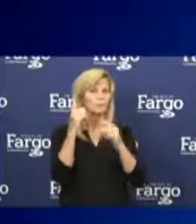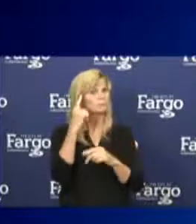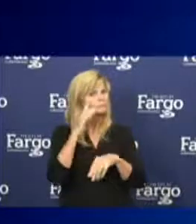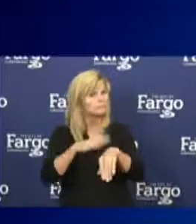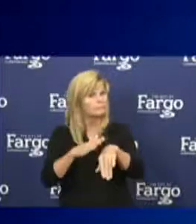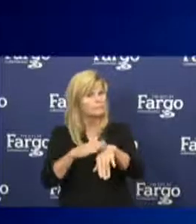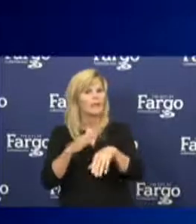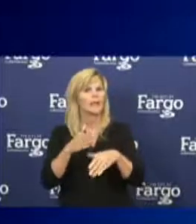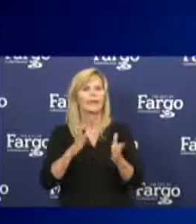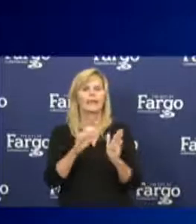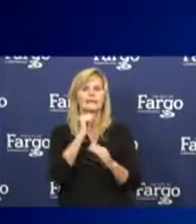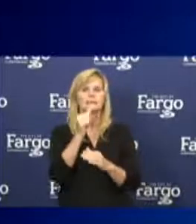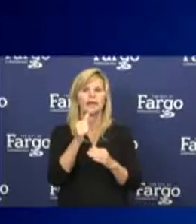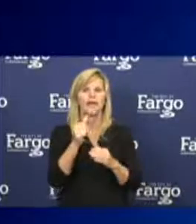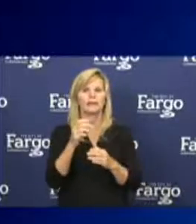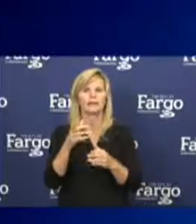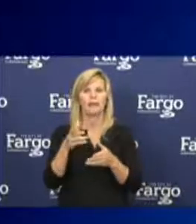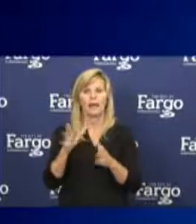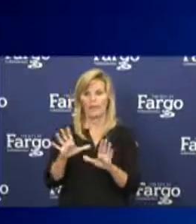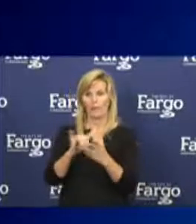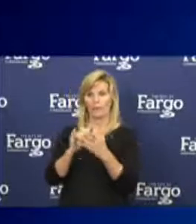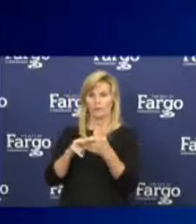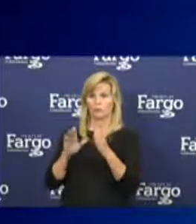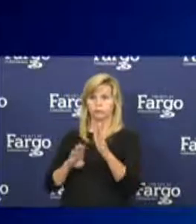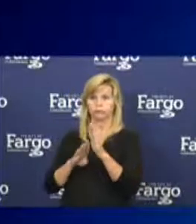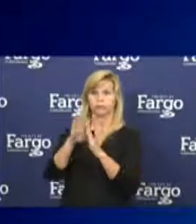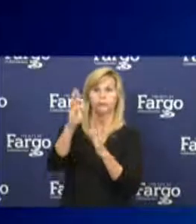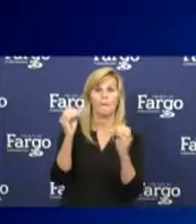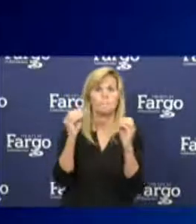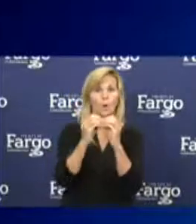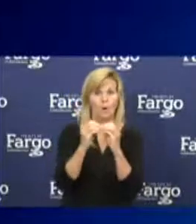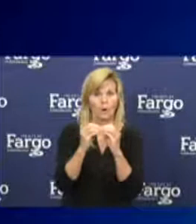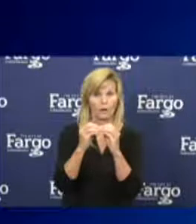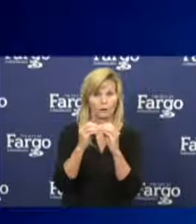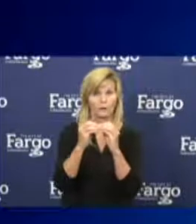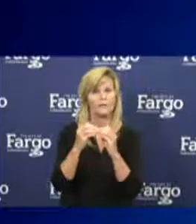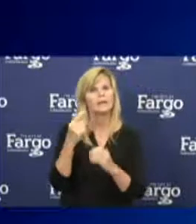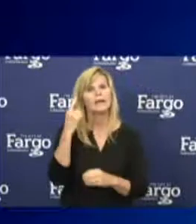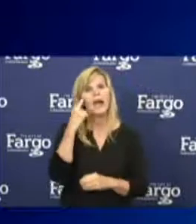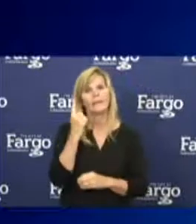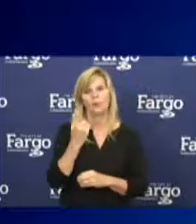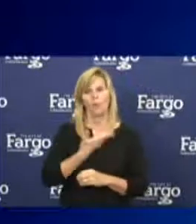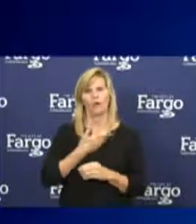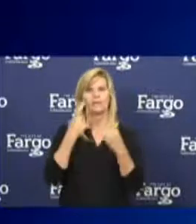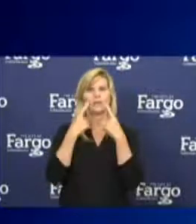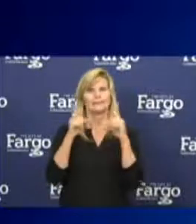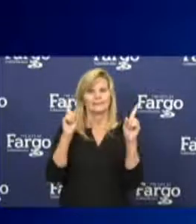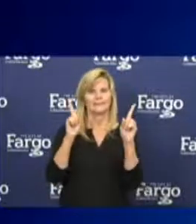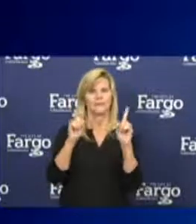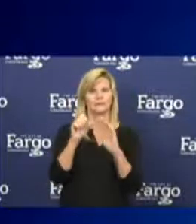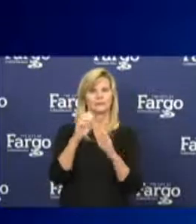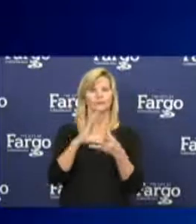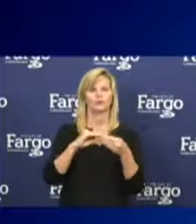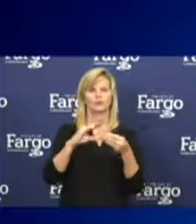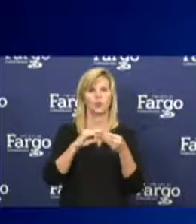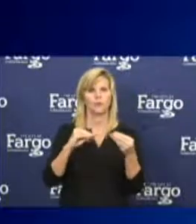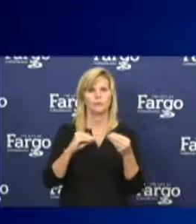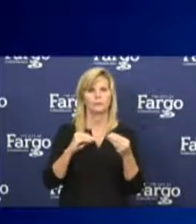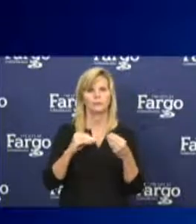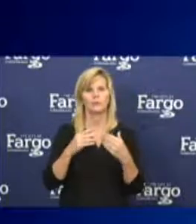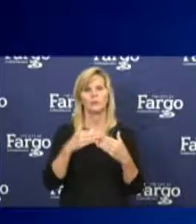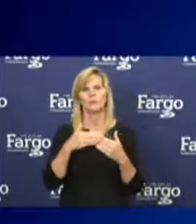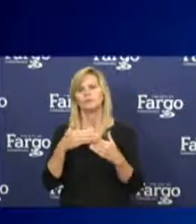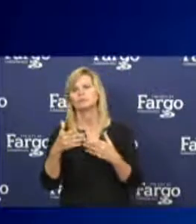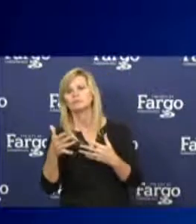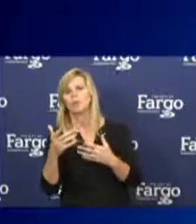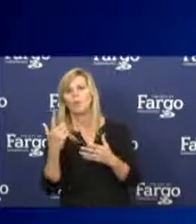on let's not let this get any further. And I think one of our success stories is drilling down a bit further on what's